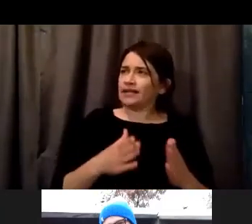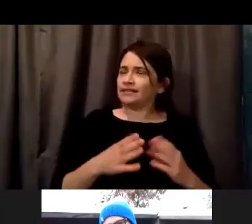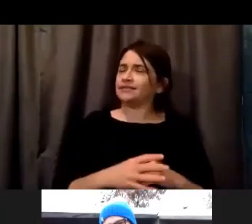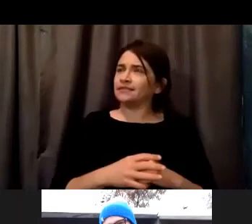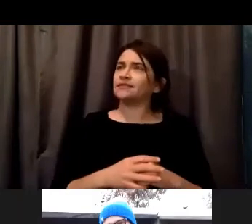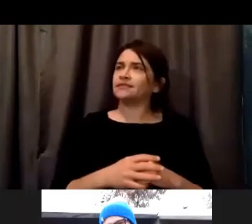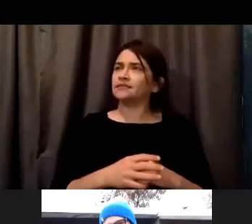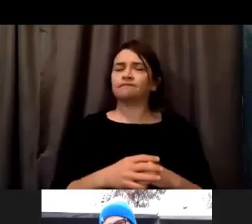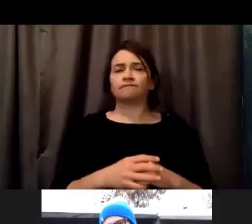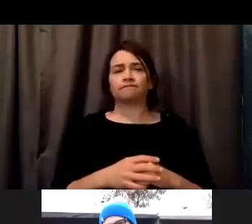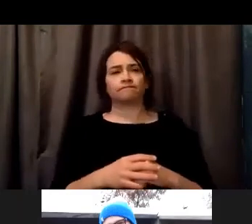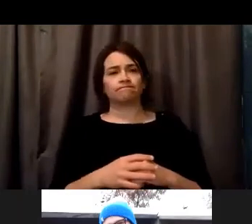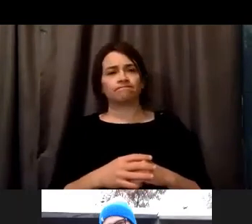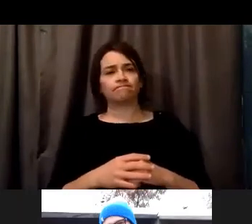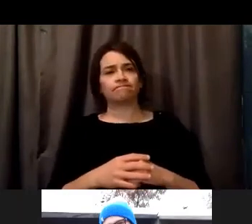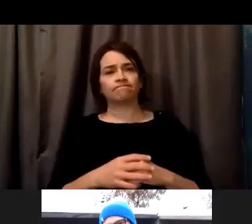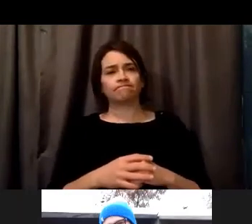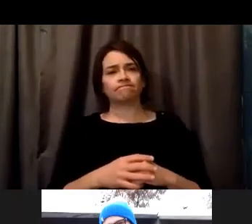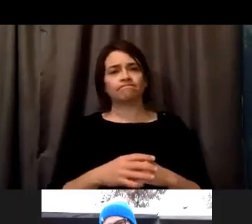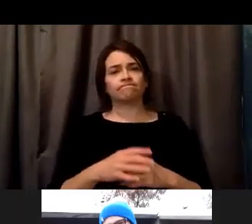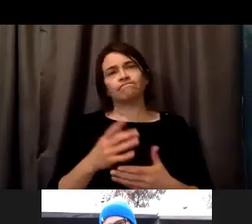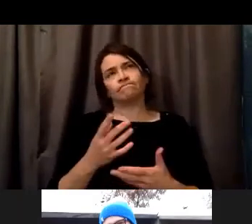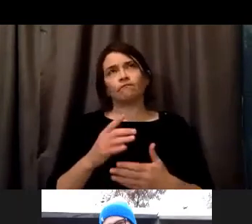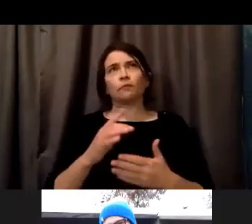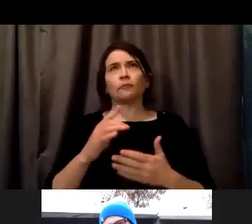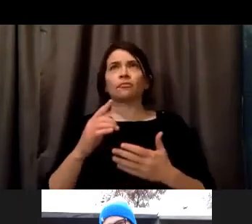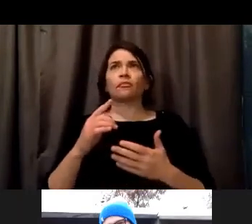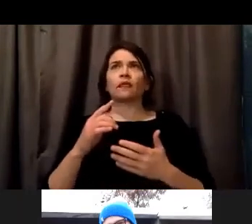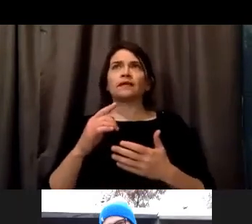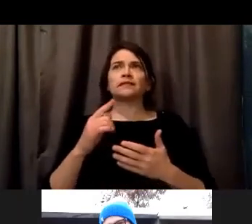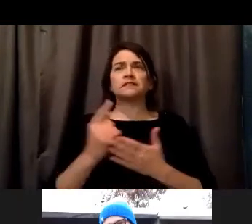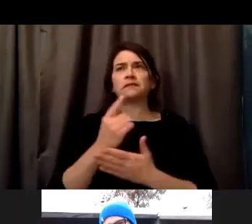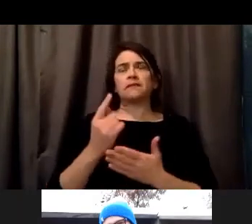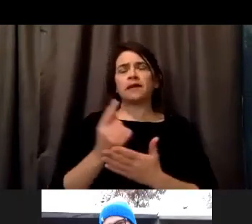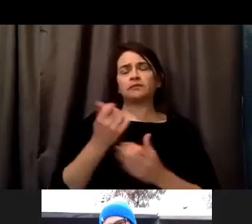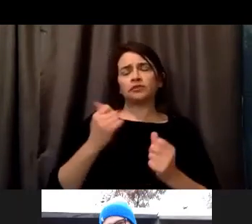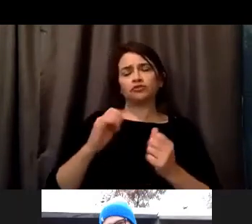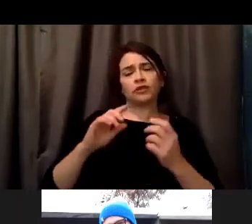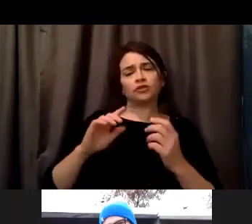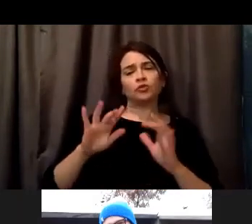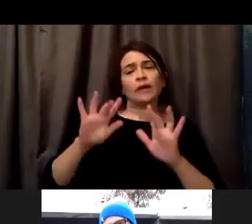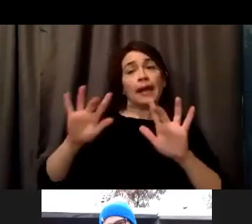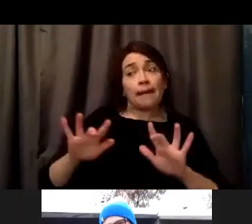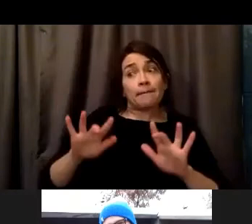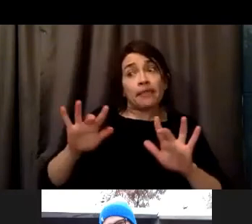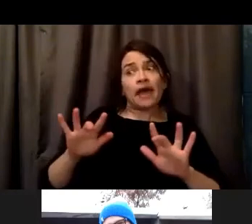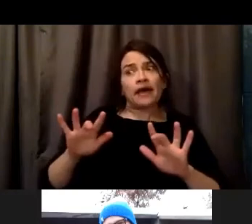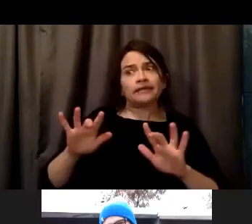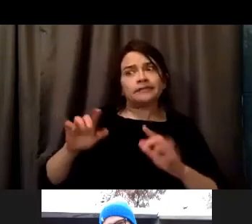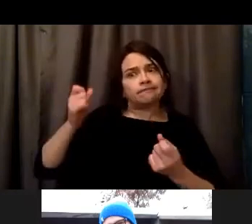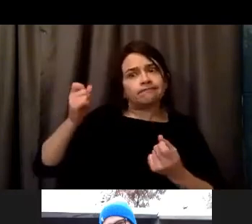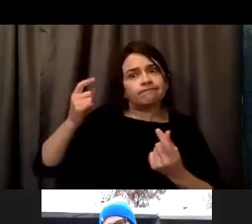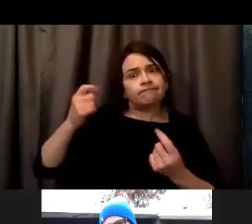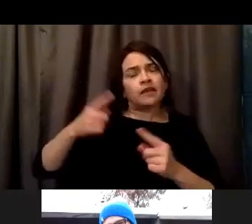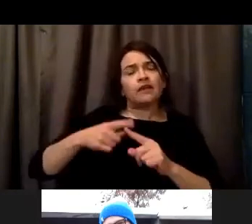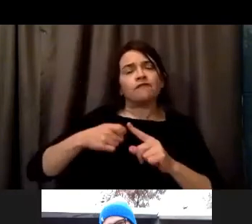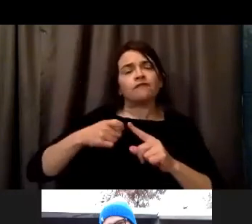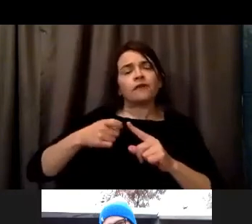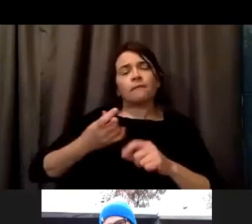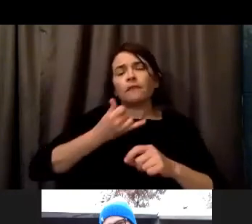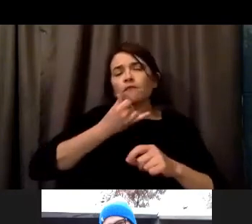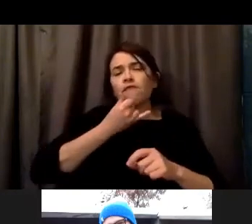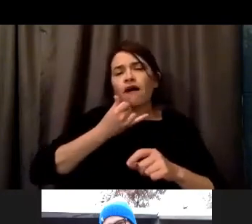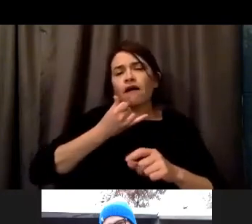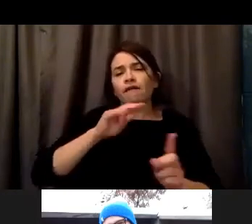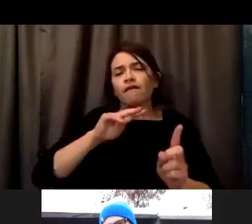sometimes we try to empathize people from the wrong focal lens. We try to feel their pains, which they might not need